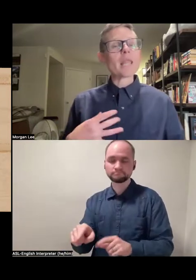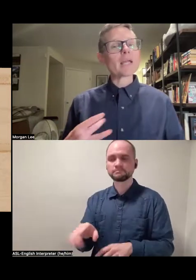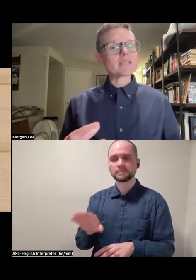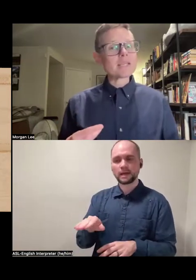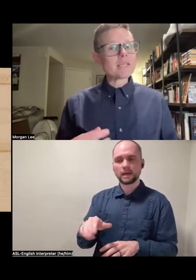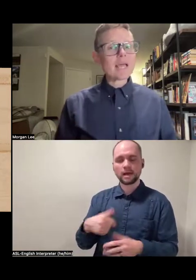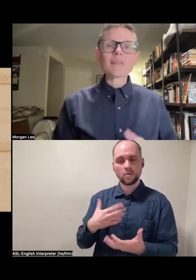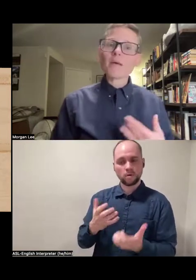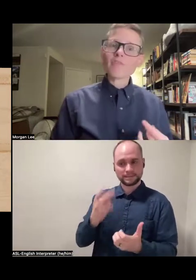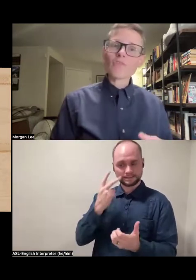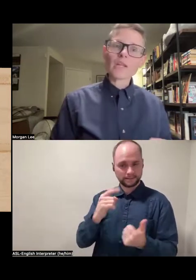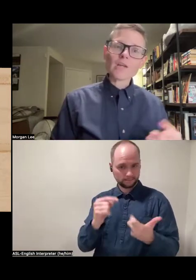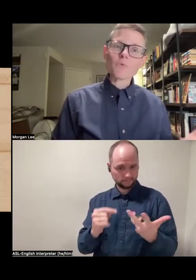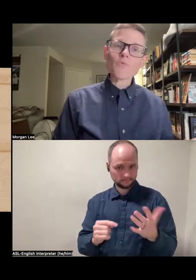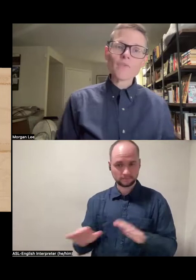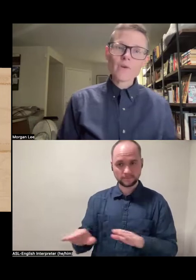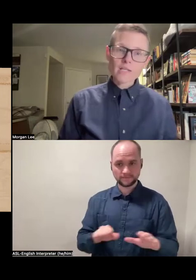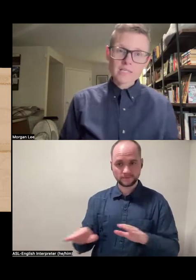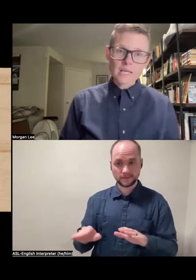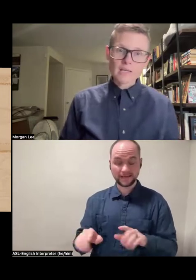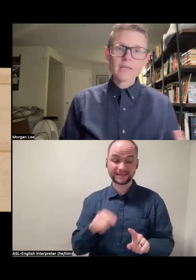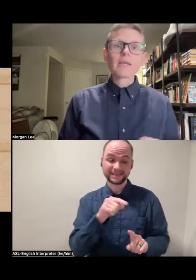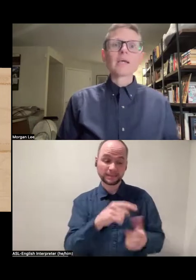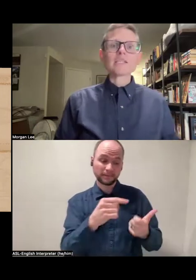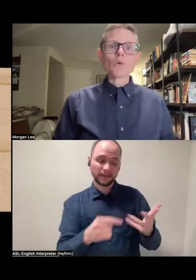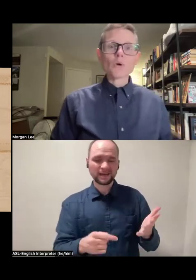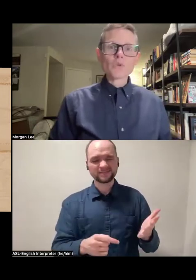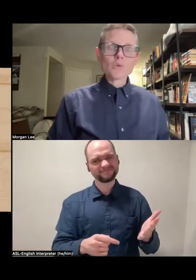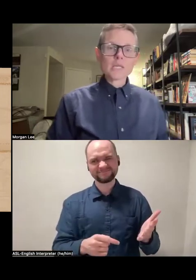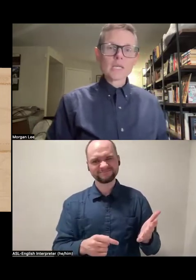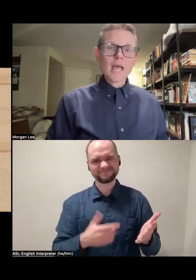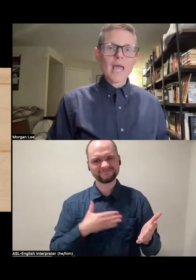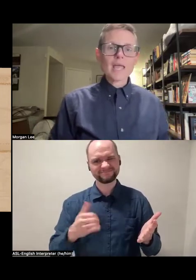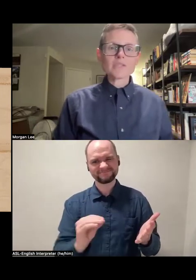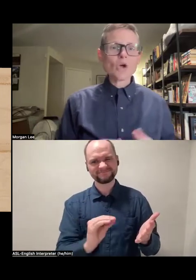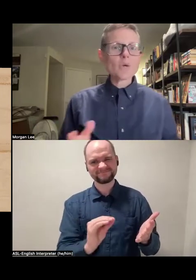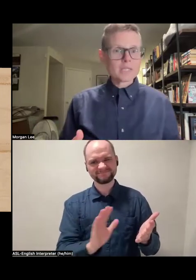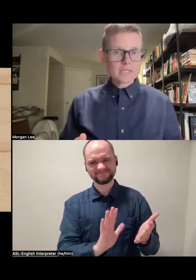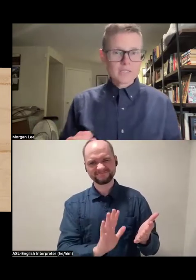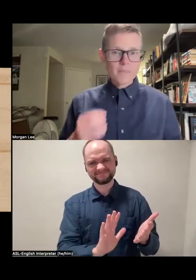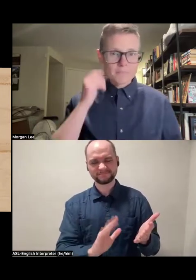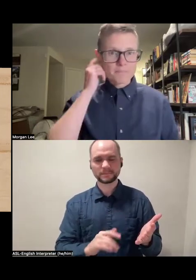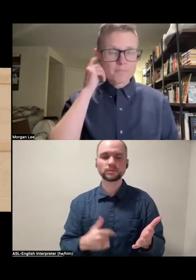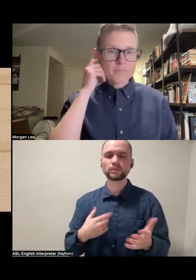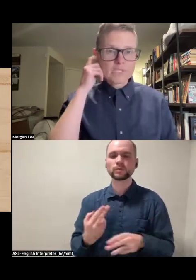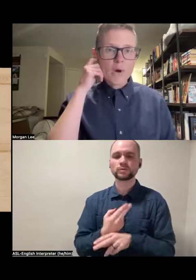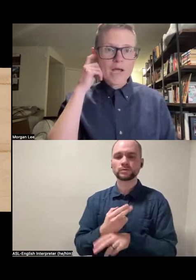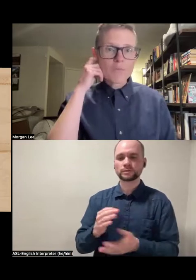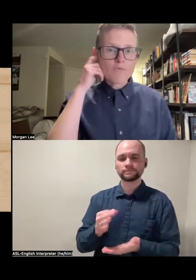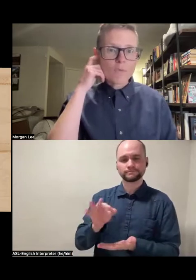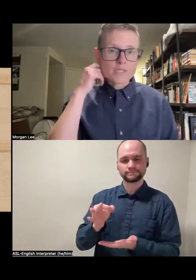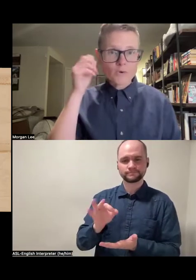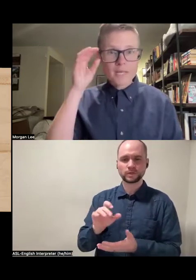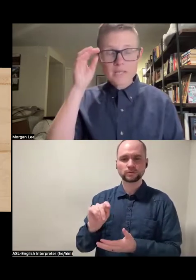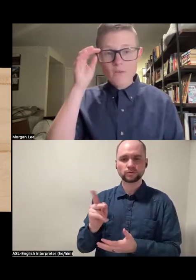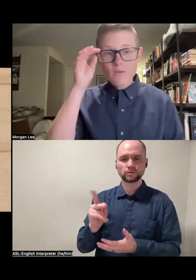that I would like to see and the behavior that I would rather not see. And so we're using a token system. So I